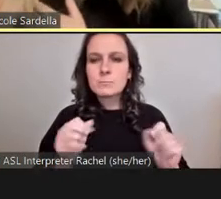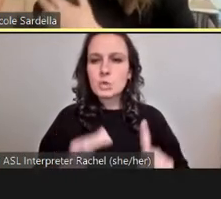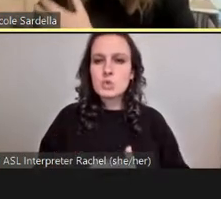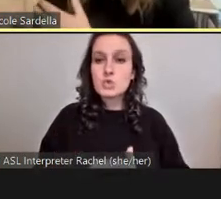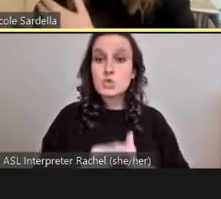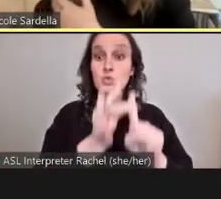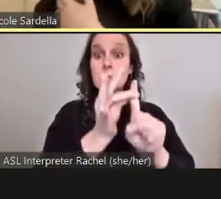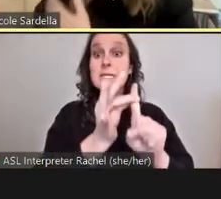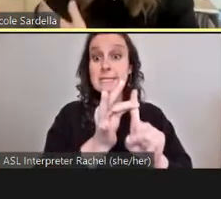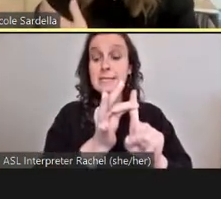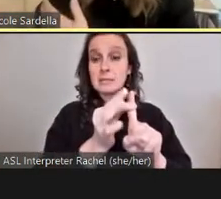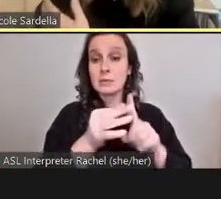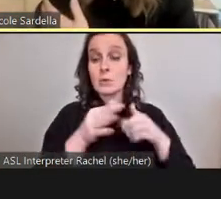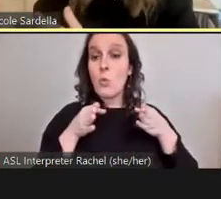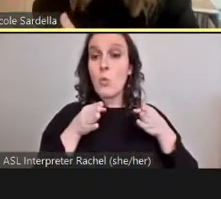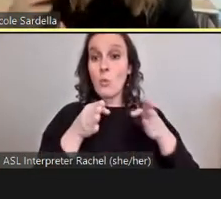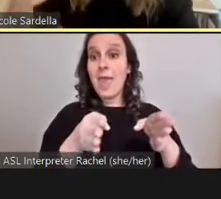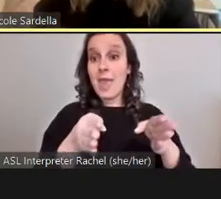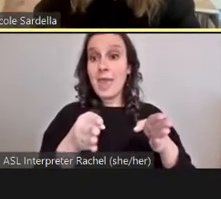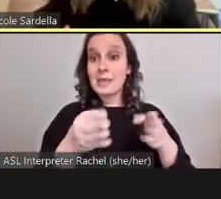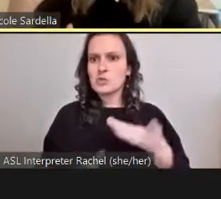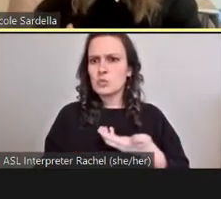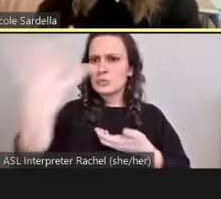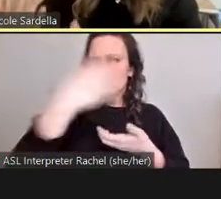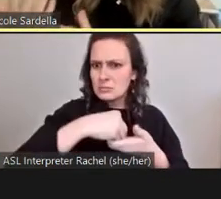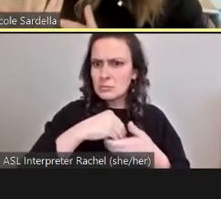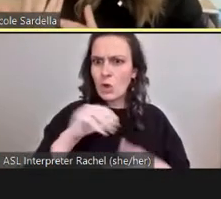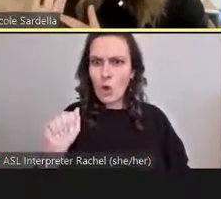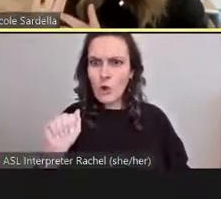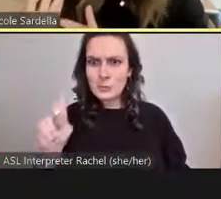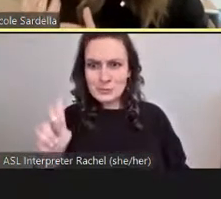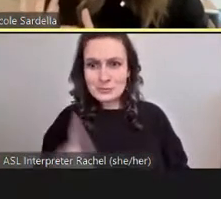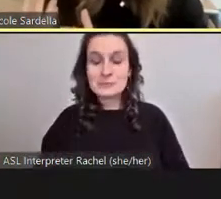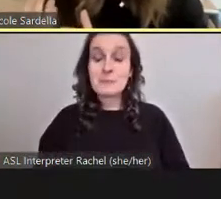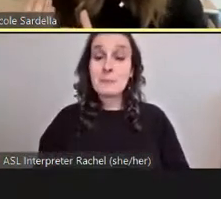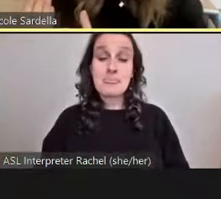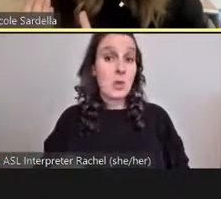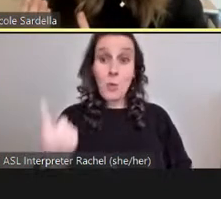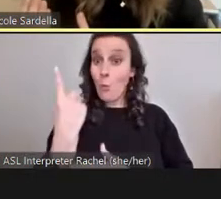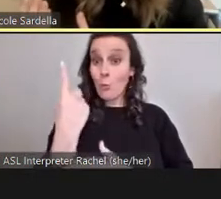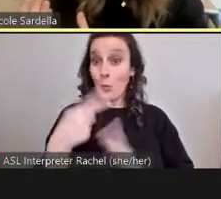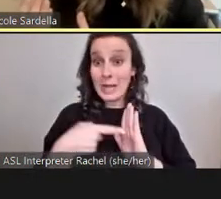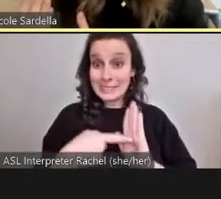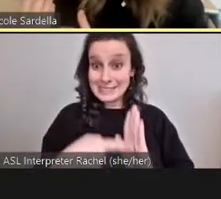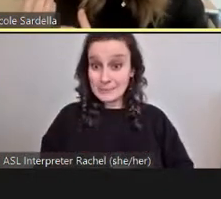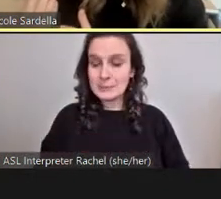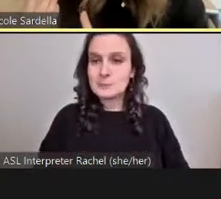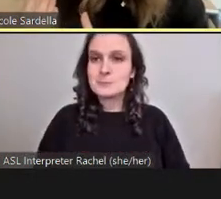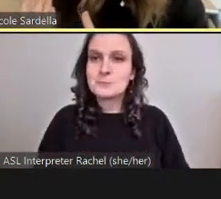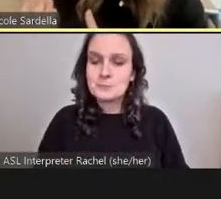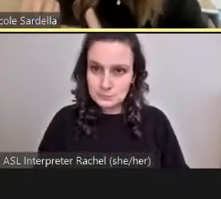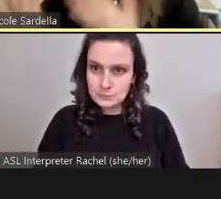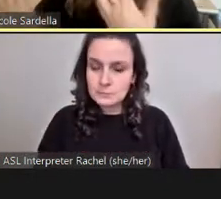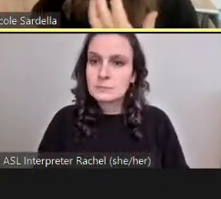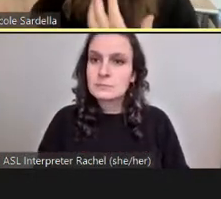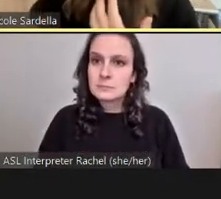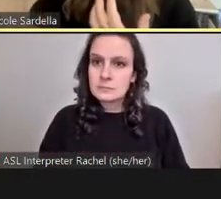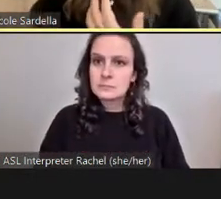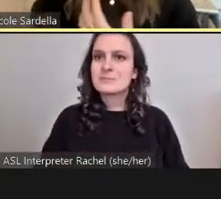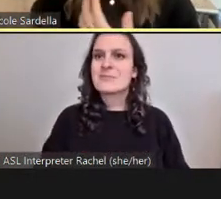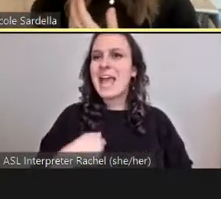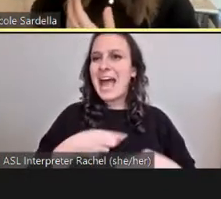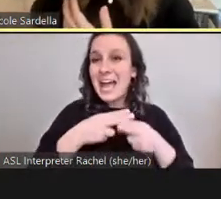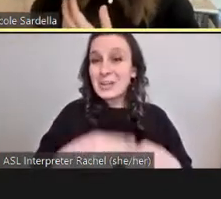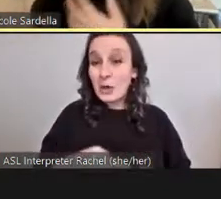unique ways, I think, of incorporating audio description. So the first one example is I called it